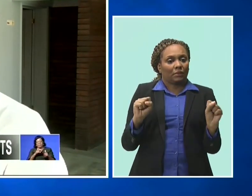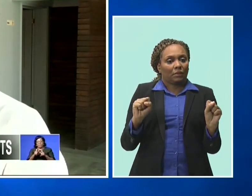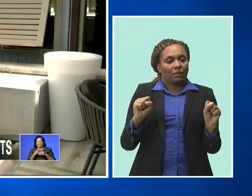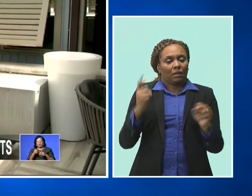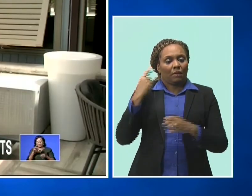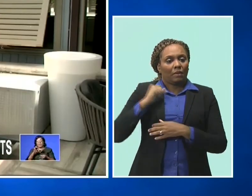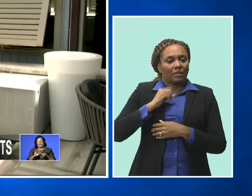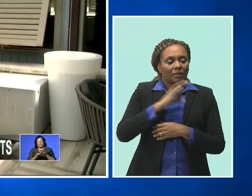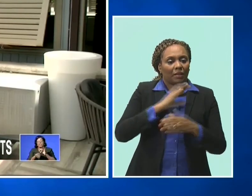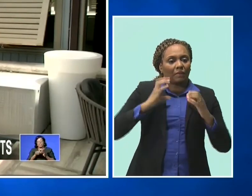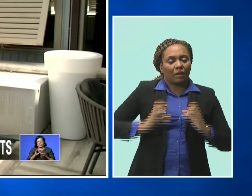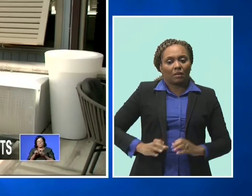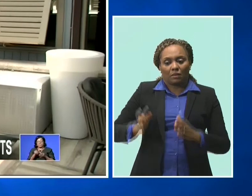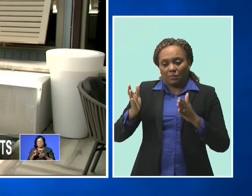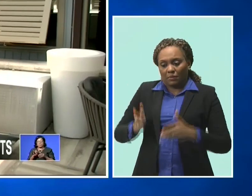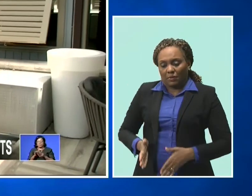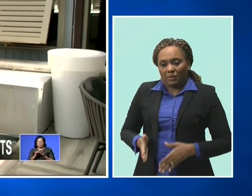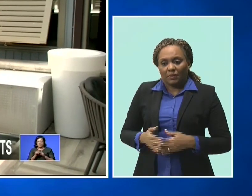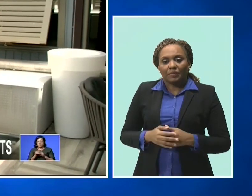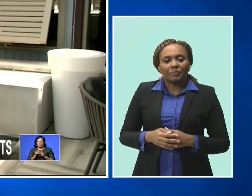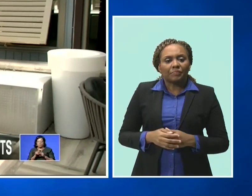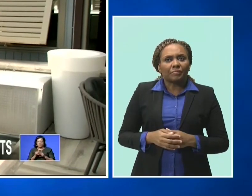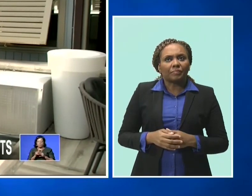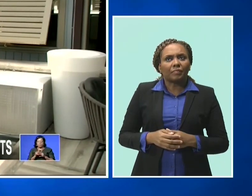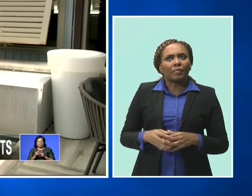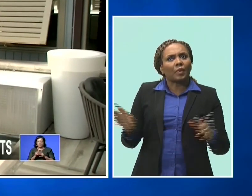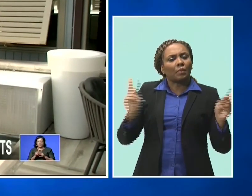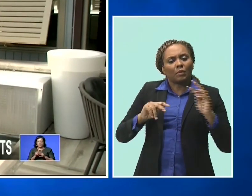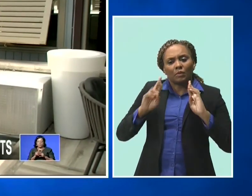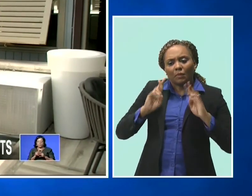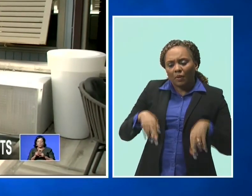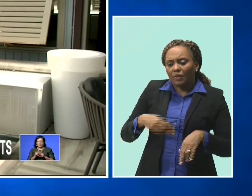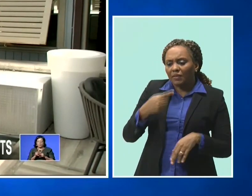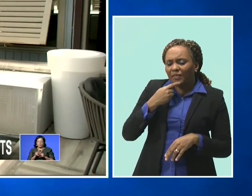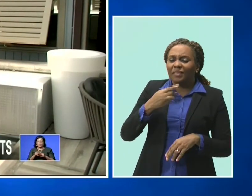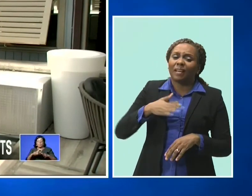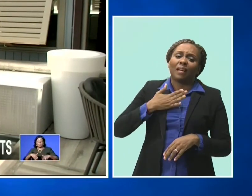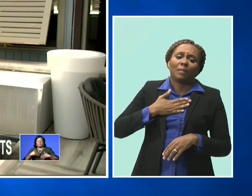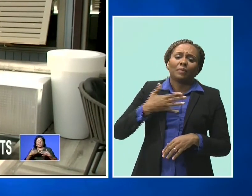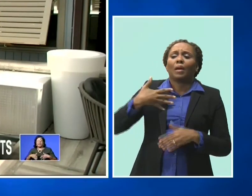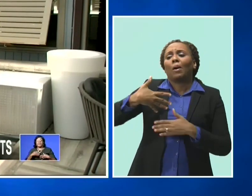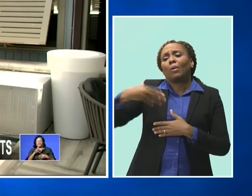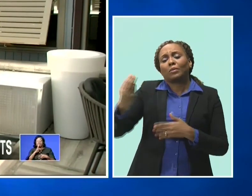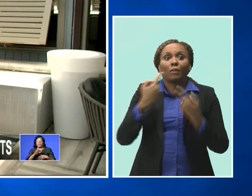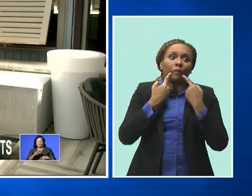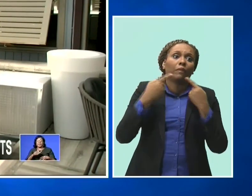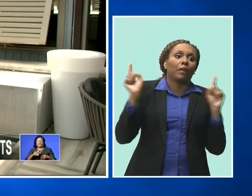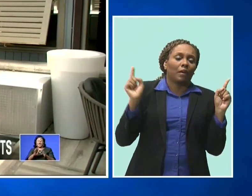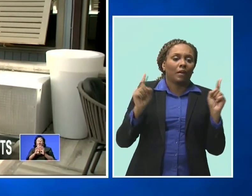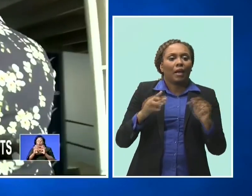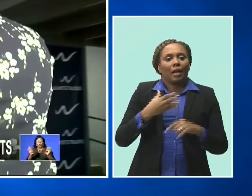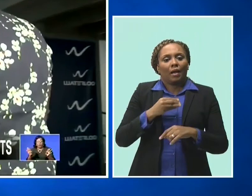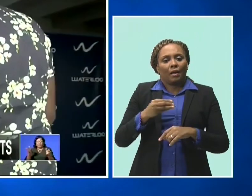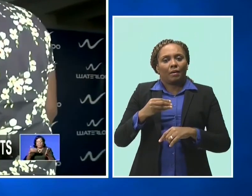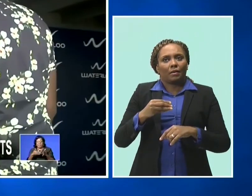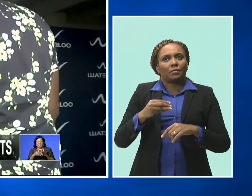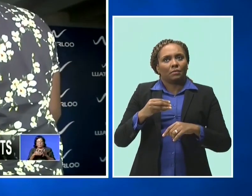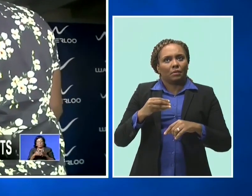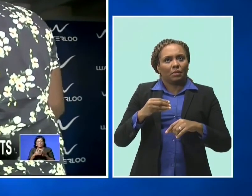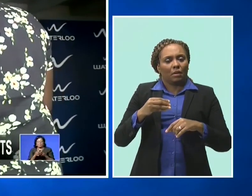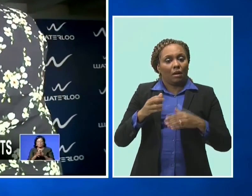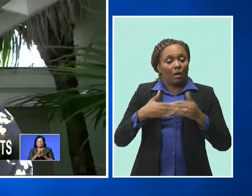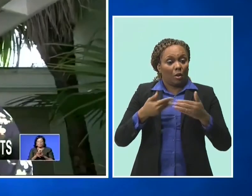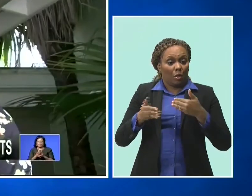alike. Patrons are also reacting, though they say they're just happy to be out, though the 9 p.m. curfew remains in place.